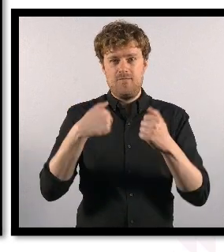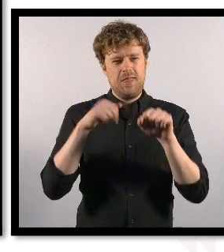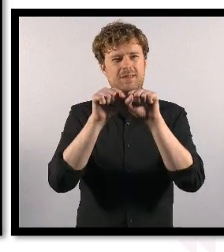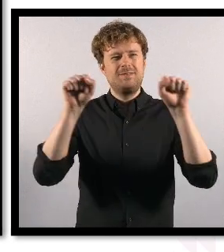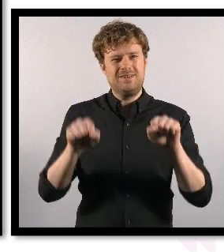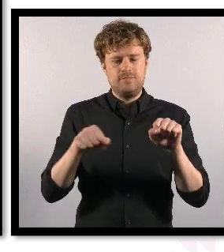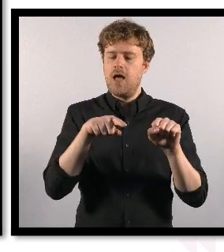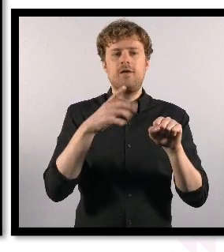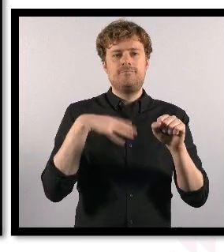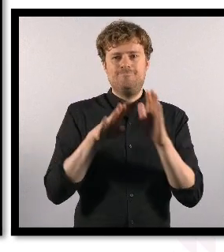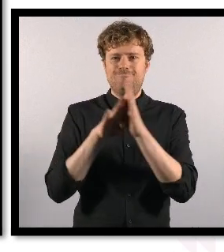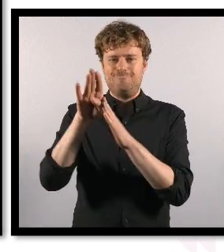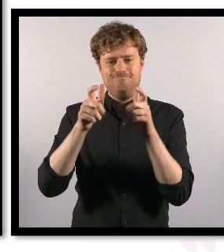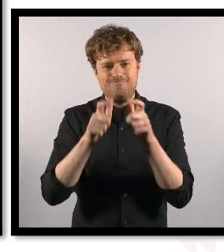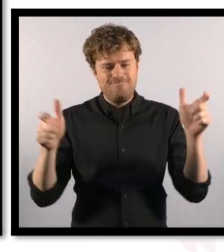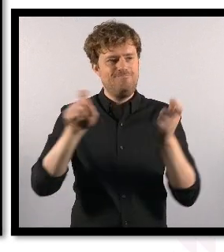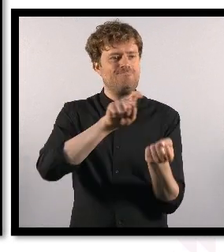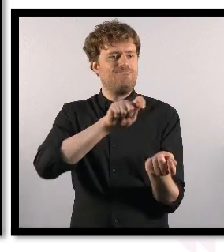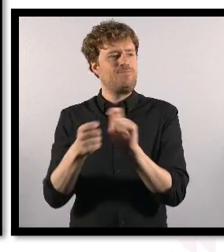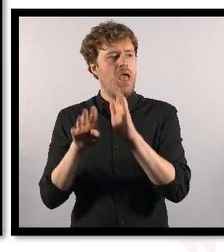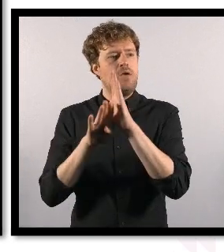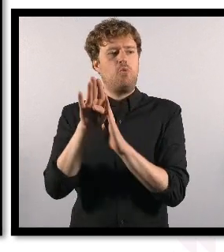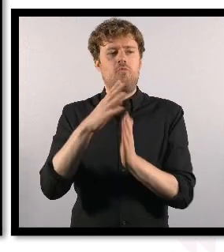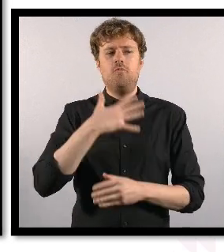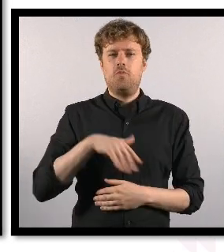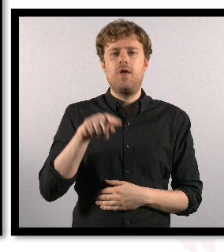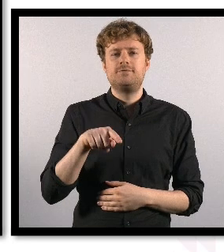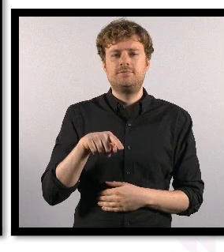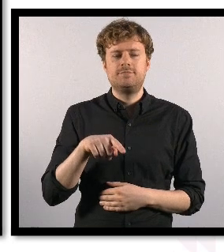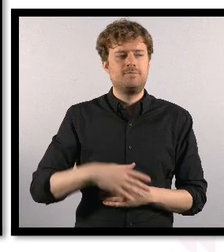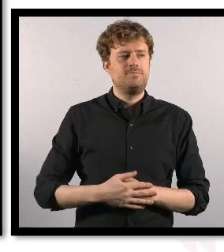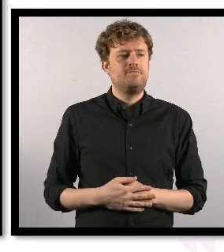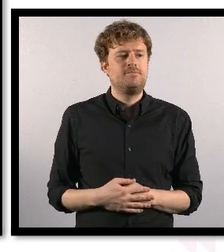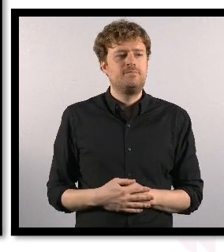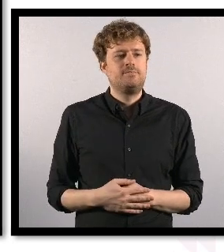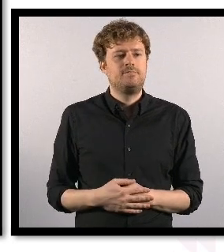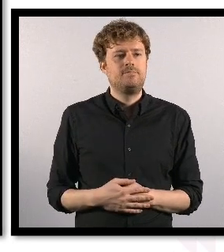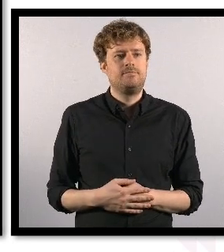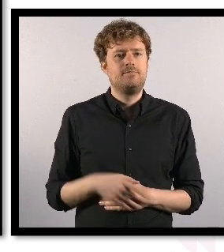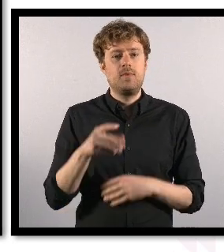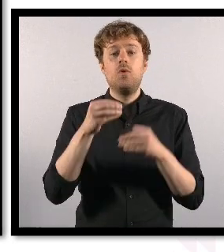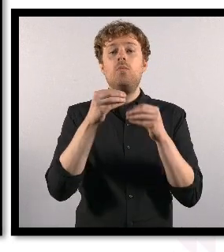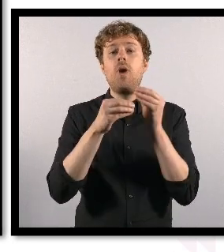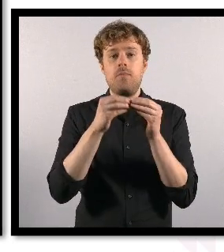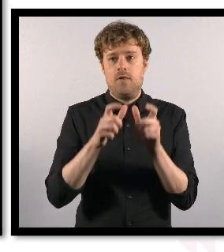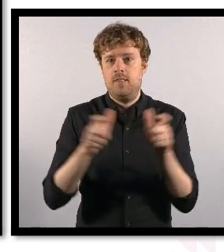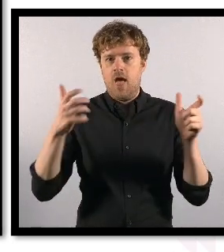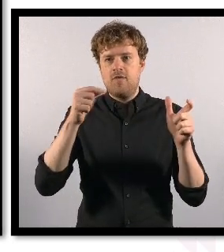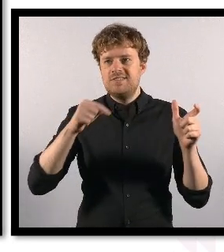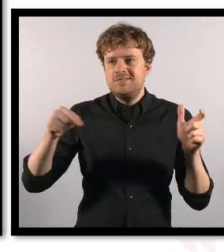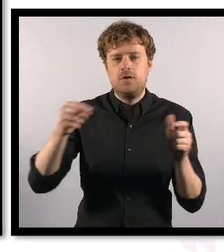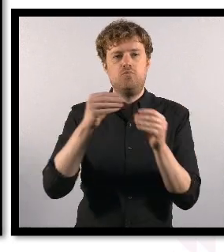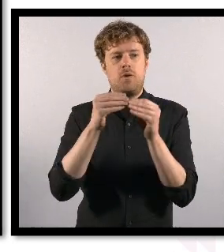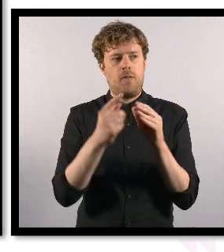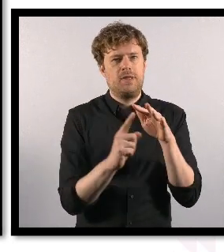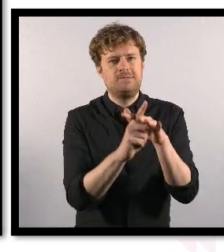huge issues at large scale. We deal with issues such as data locality, synchronization, and performance bottlenecks.